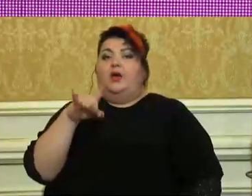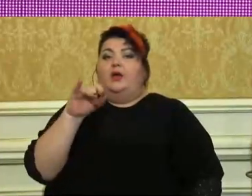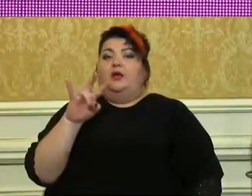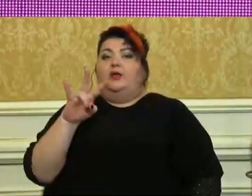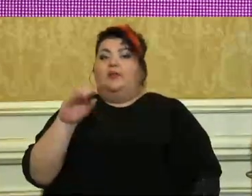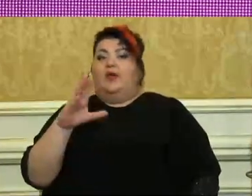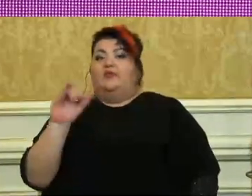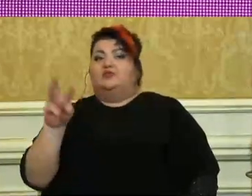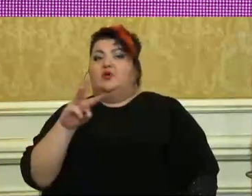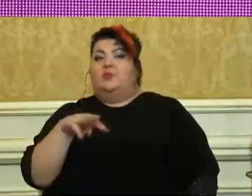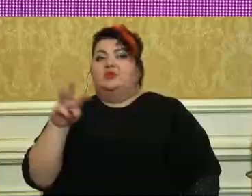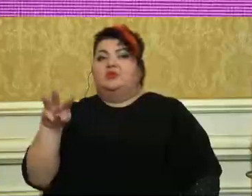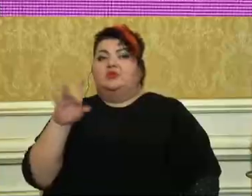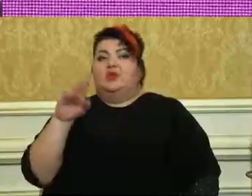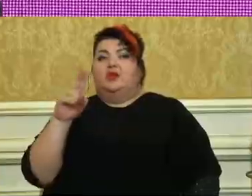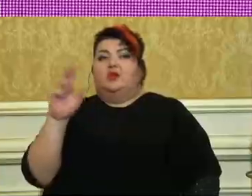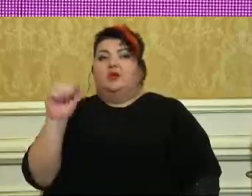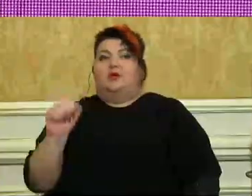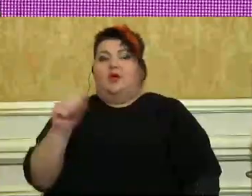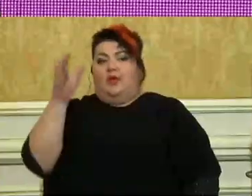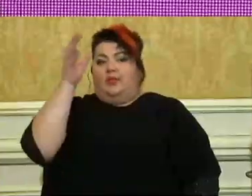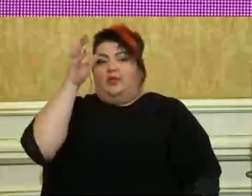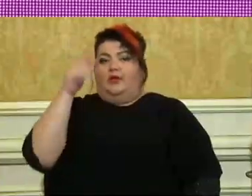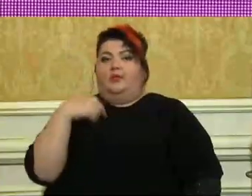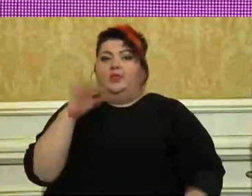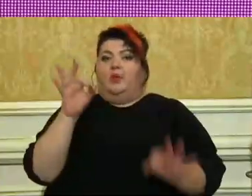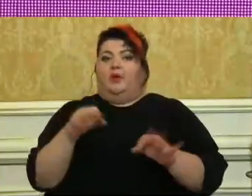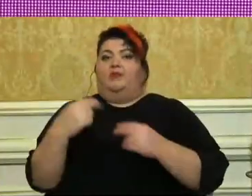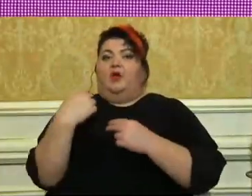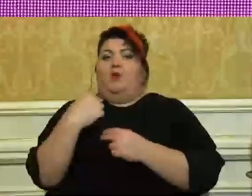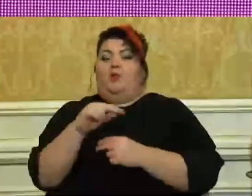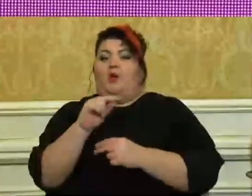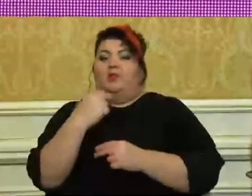Lilia Rinevich, Minister of Education and Science of Ukraine.